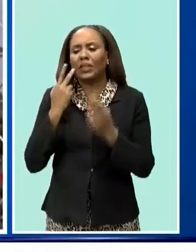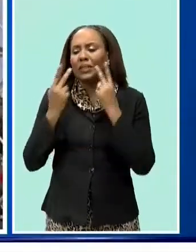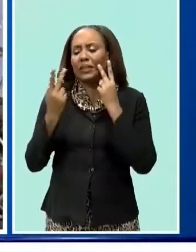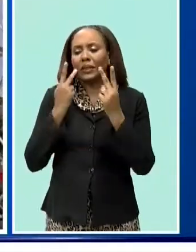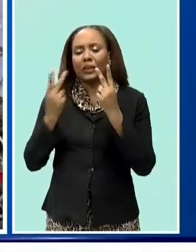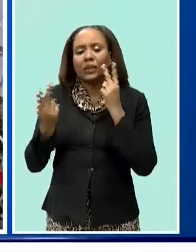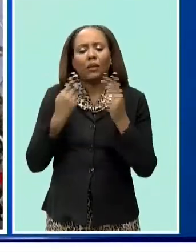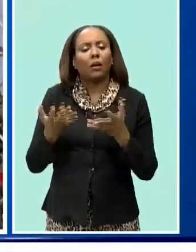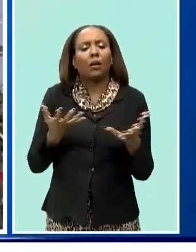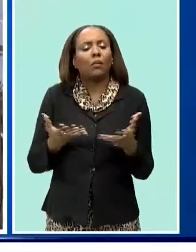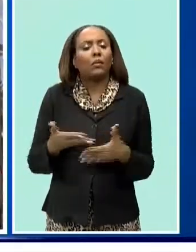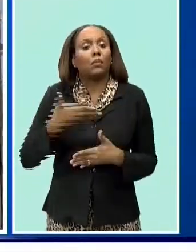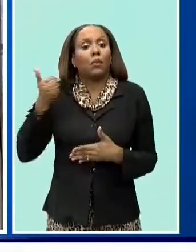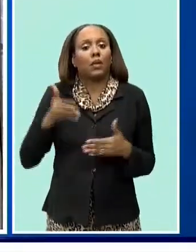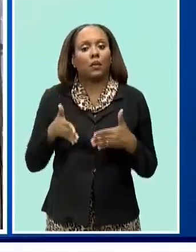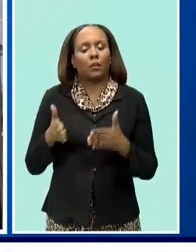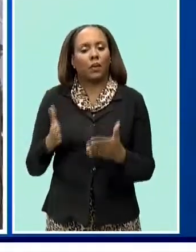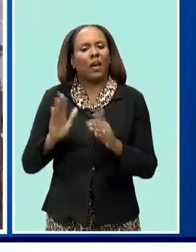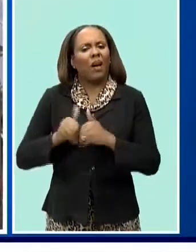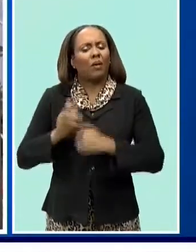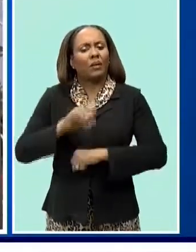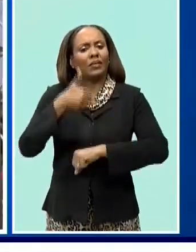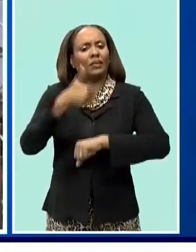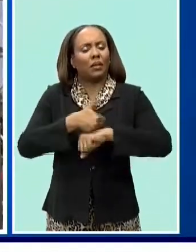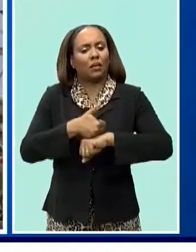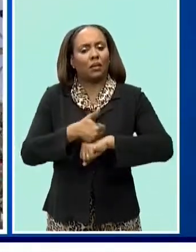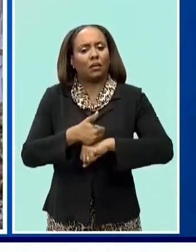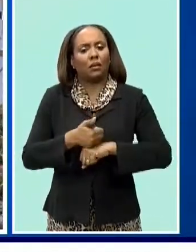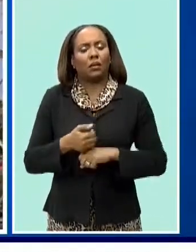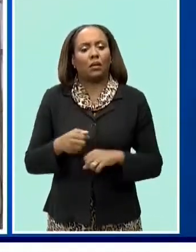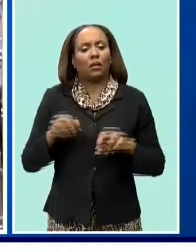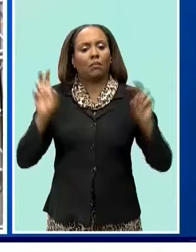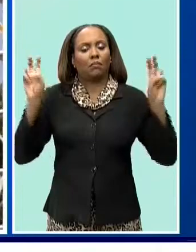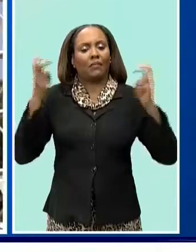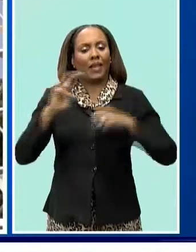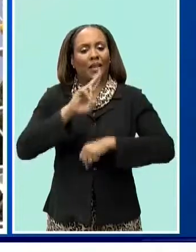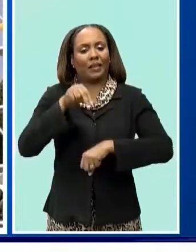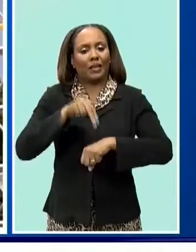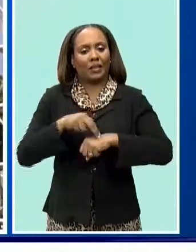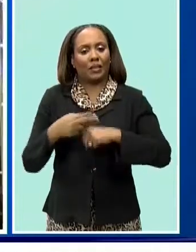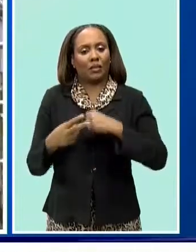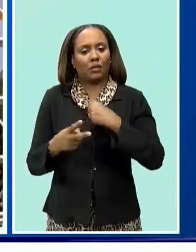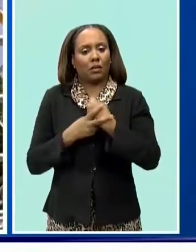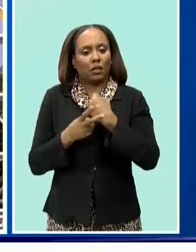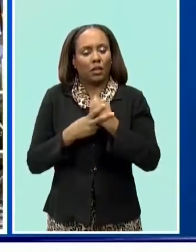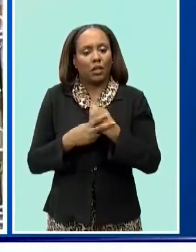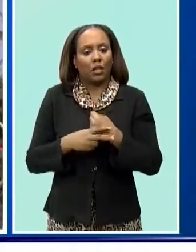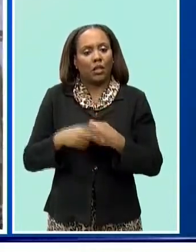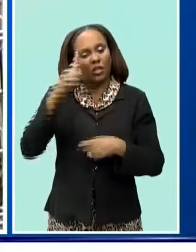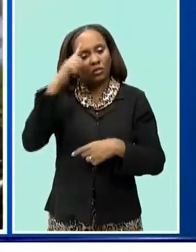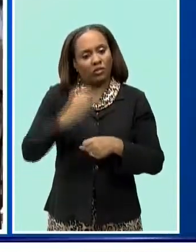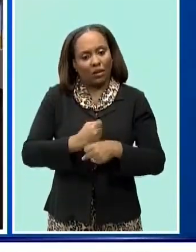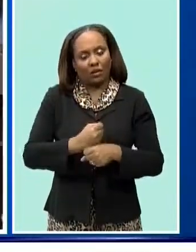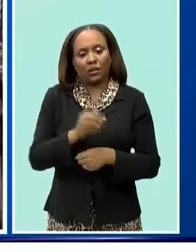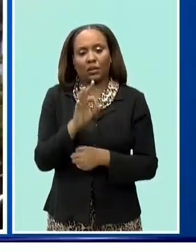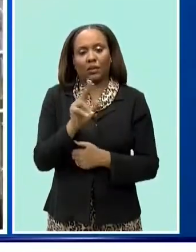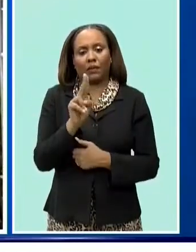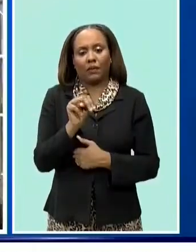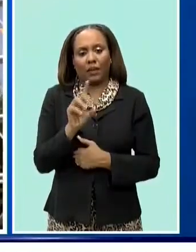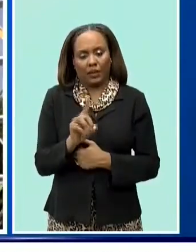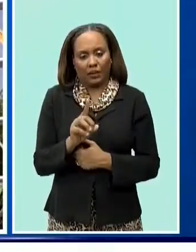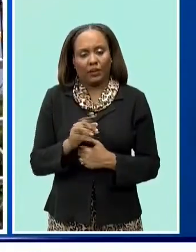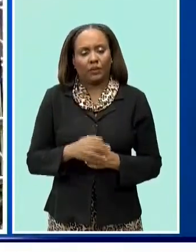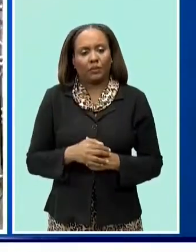region, to establish a National Conservation Fund trust fund under the Companies